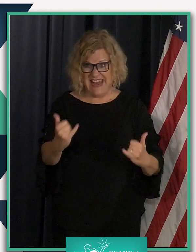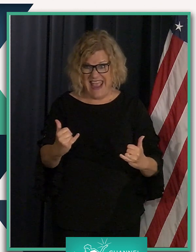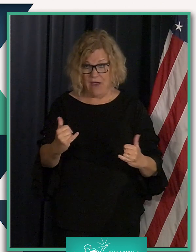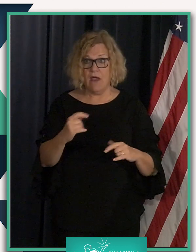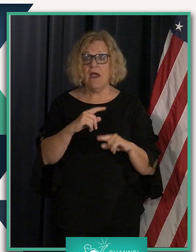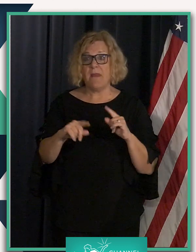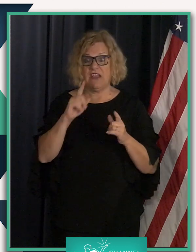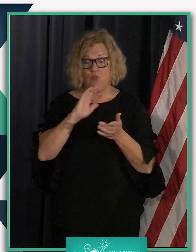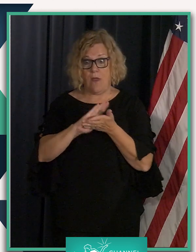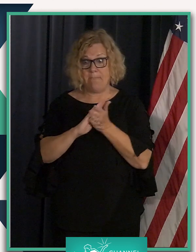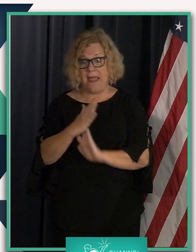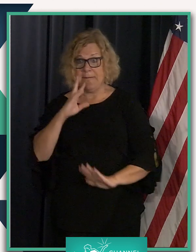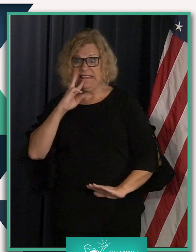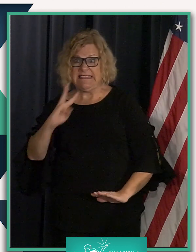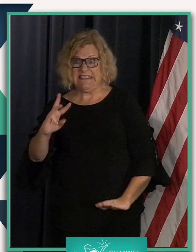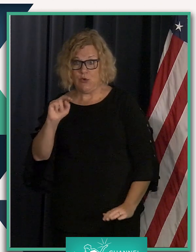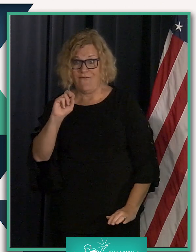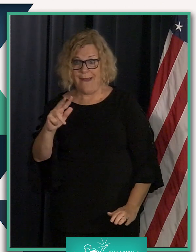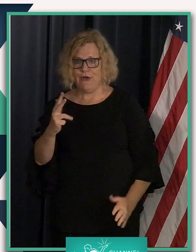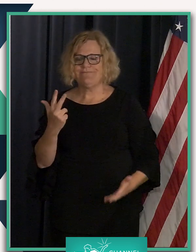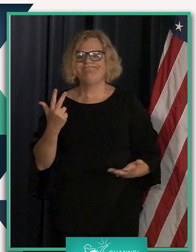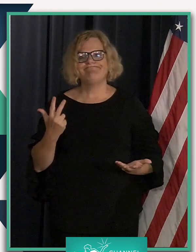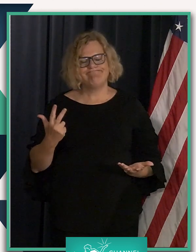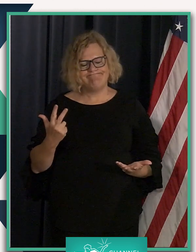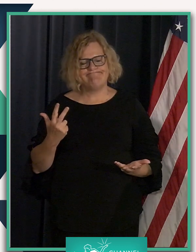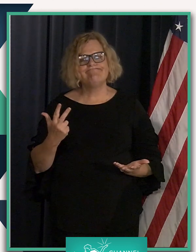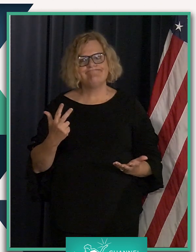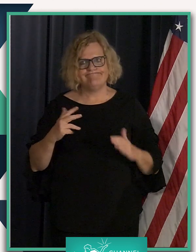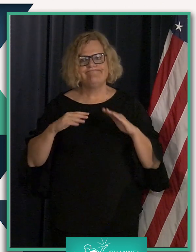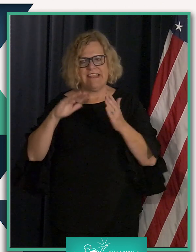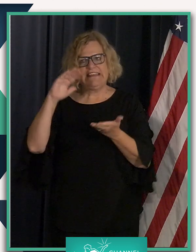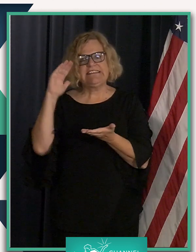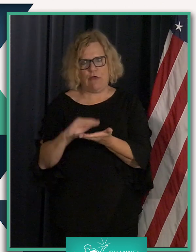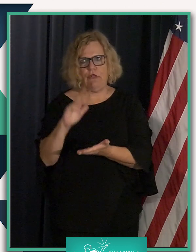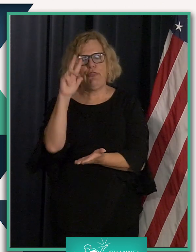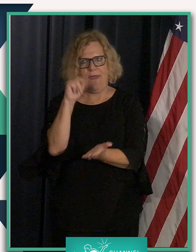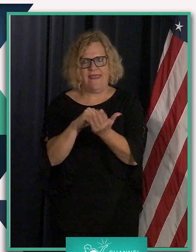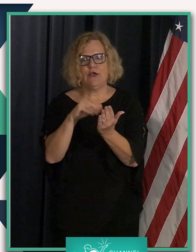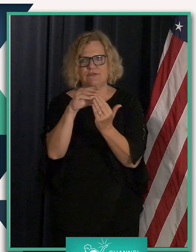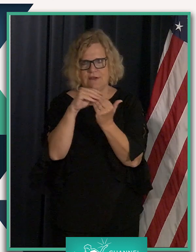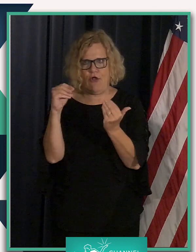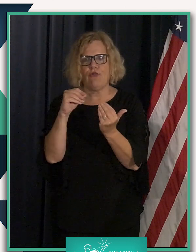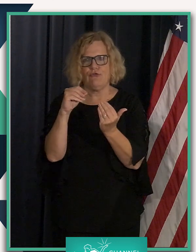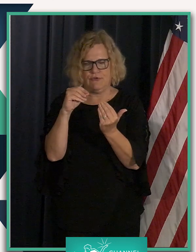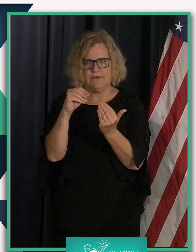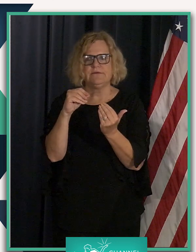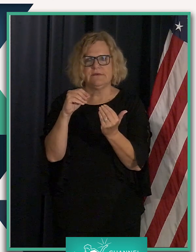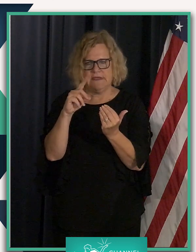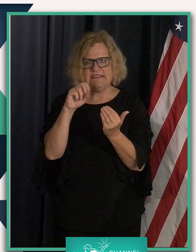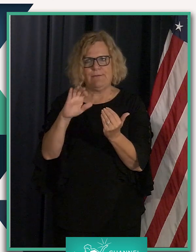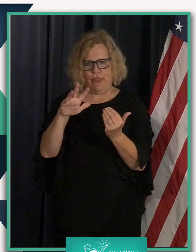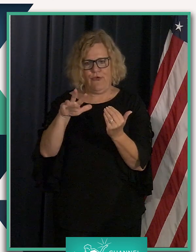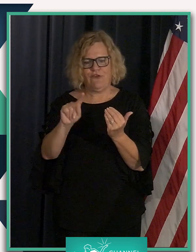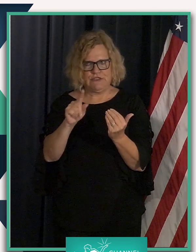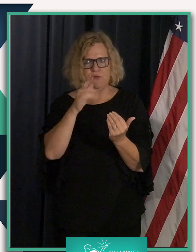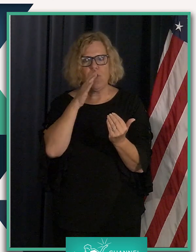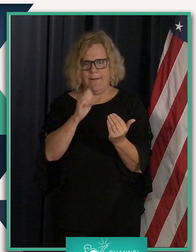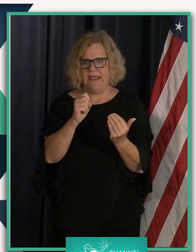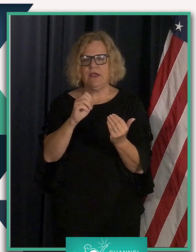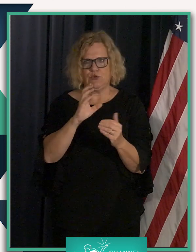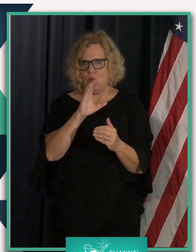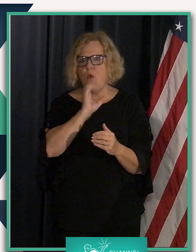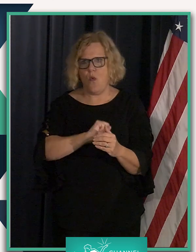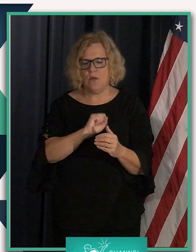but he or she turns 6 in November, they'll be down to a $3,000 child by December 31st. On the